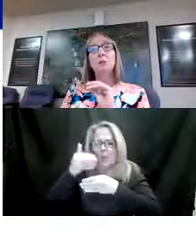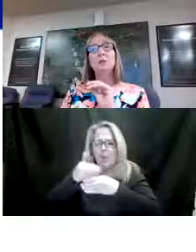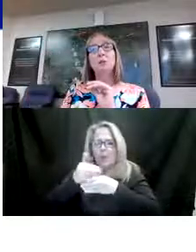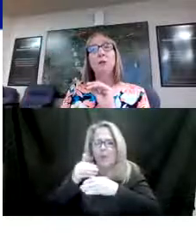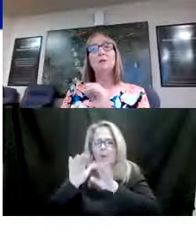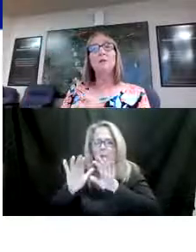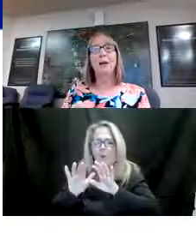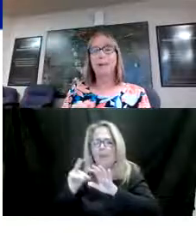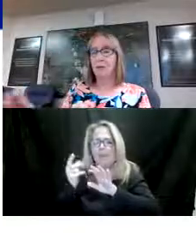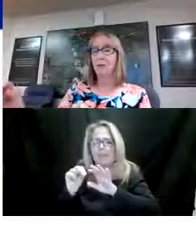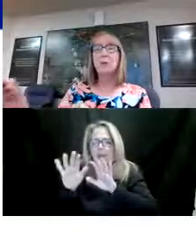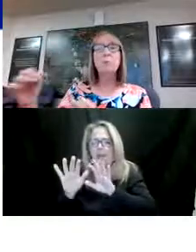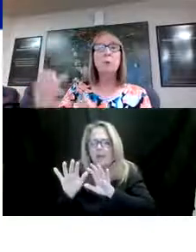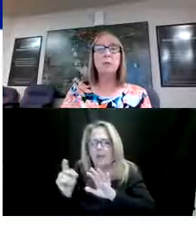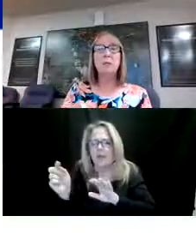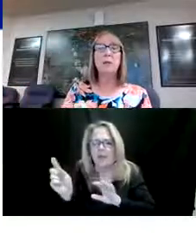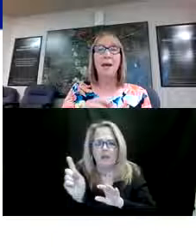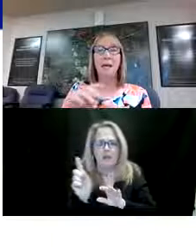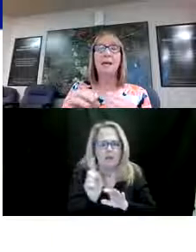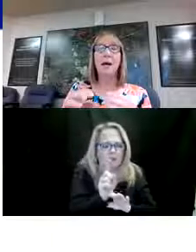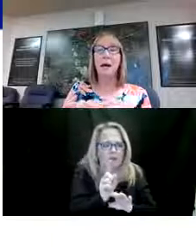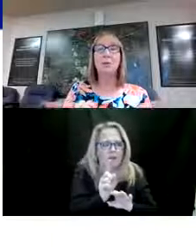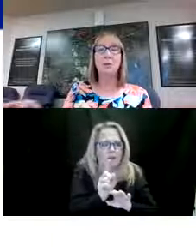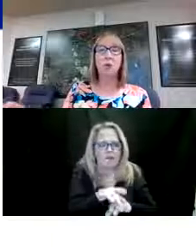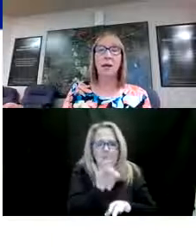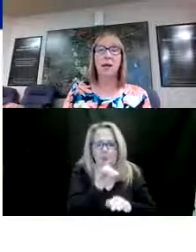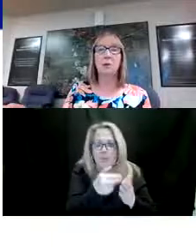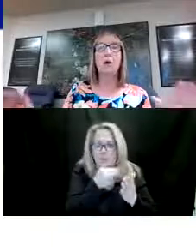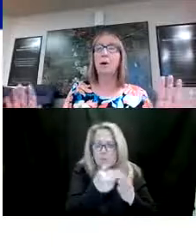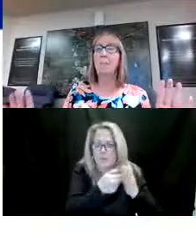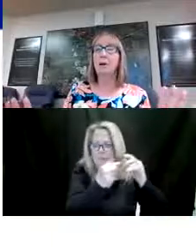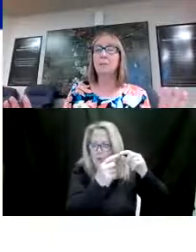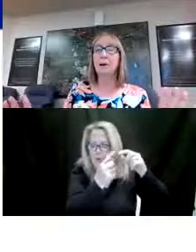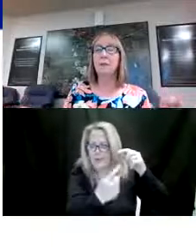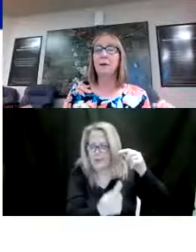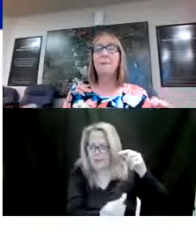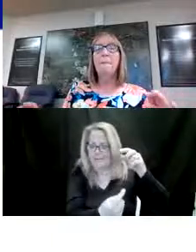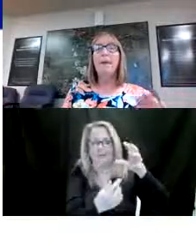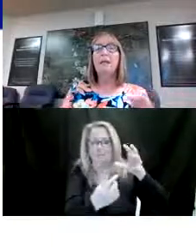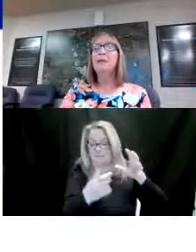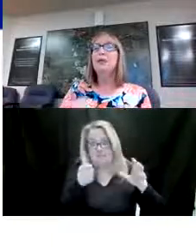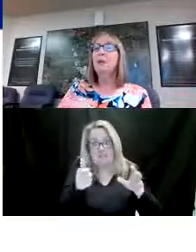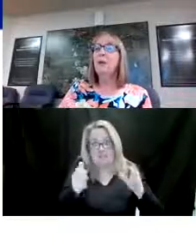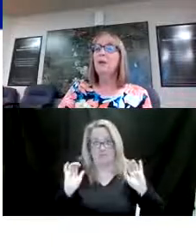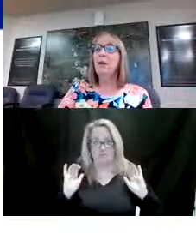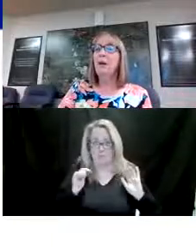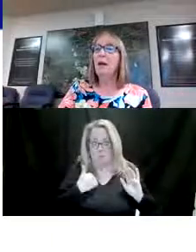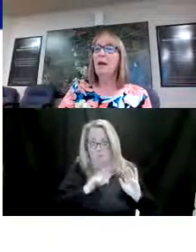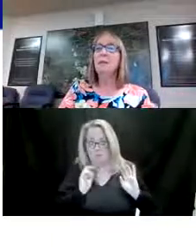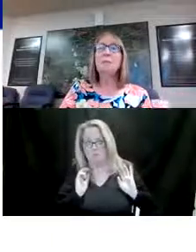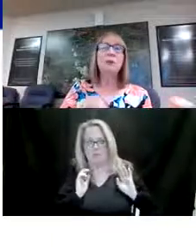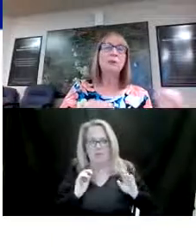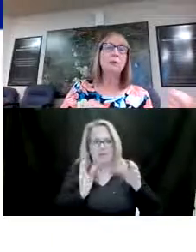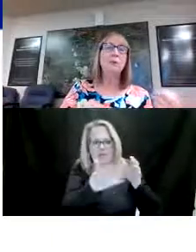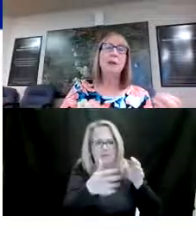eventually made his way to finding the spoons that were hanging on this door handle all by himself. And he jingled